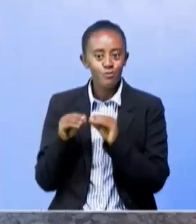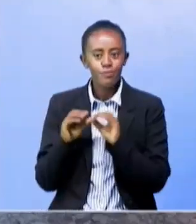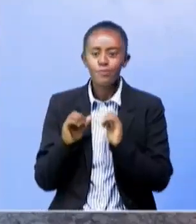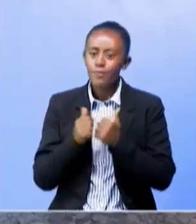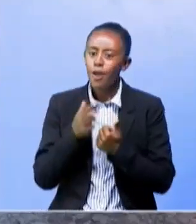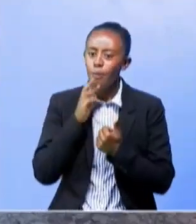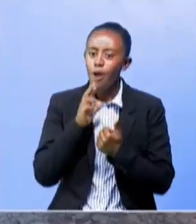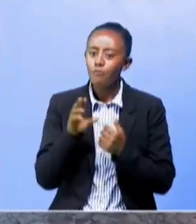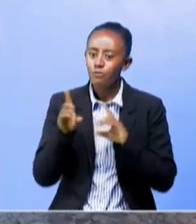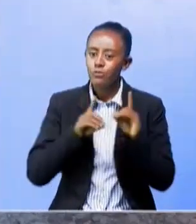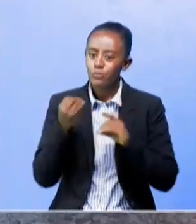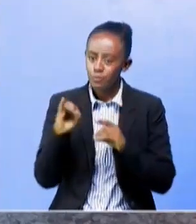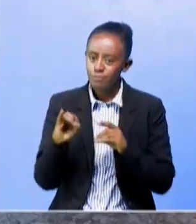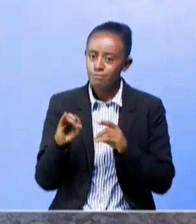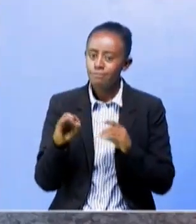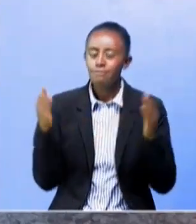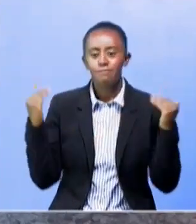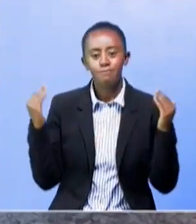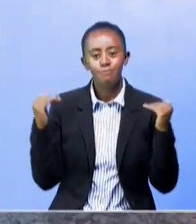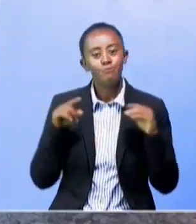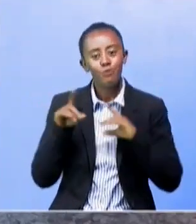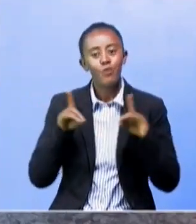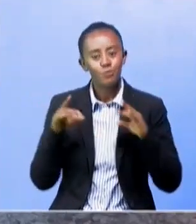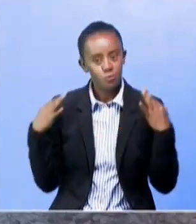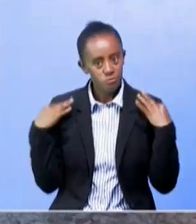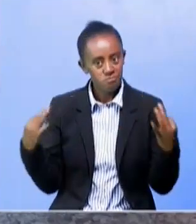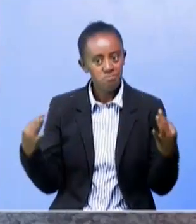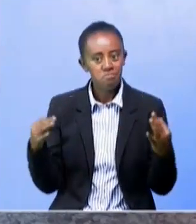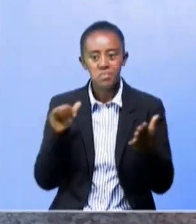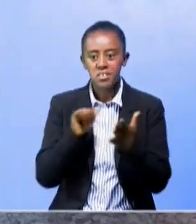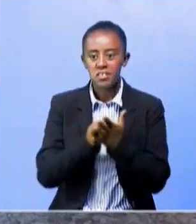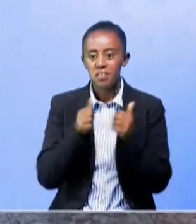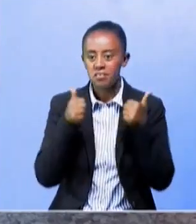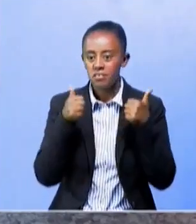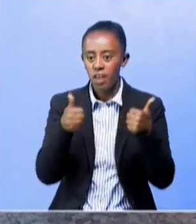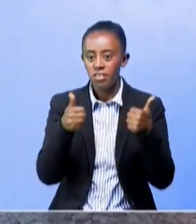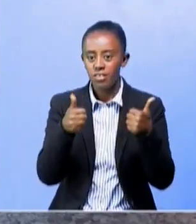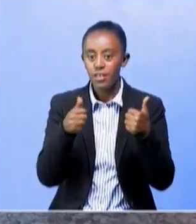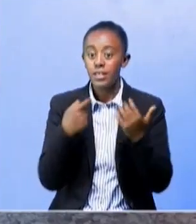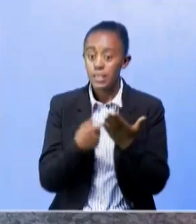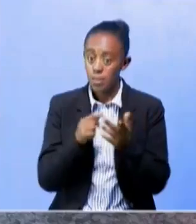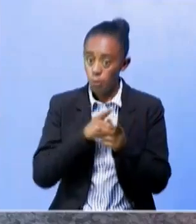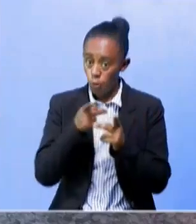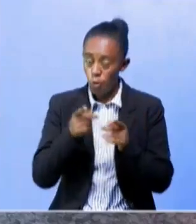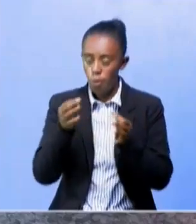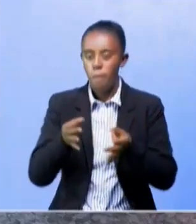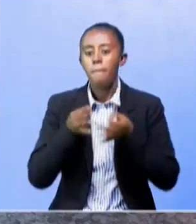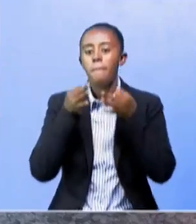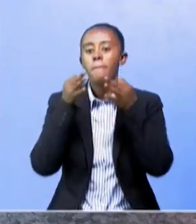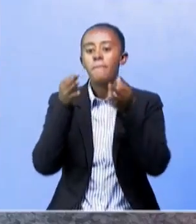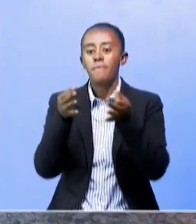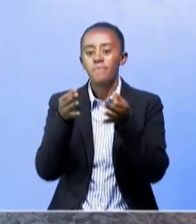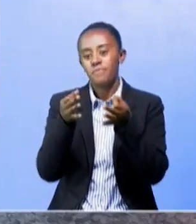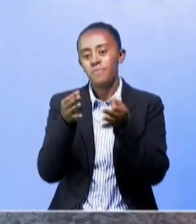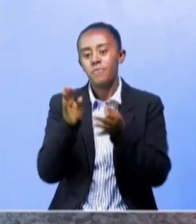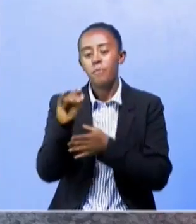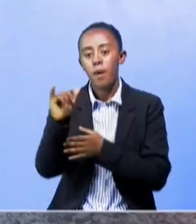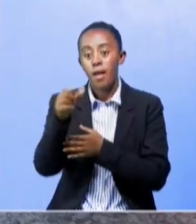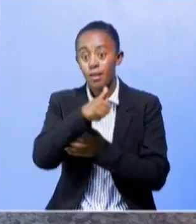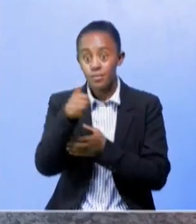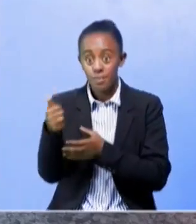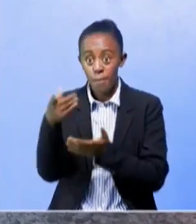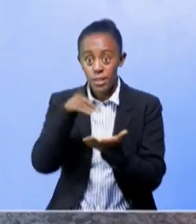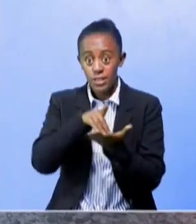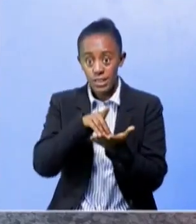How are you doing? I hope you are doing well. That's great. This program is brought to you by Addis Ababa